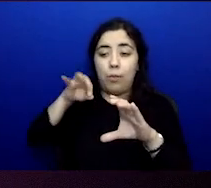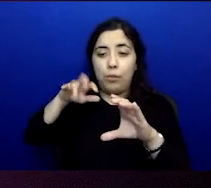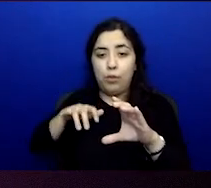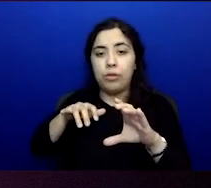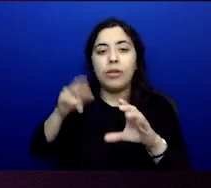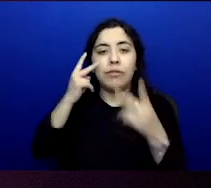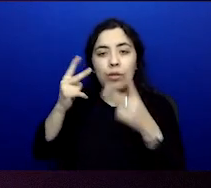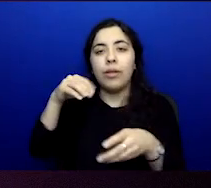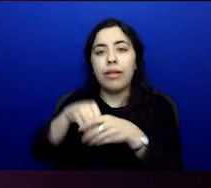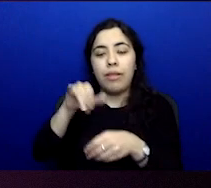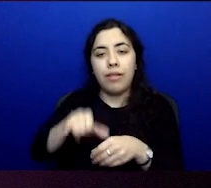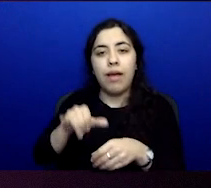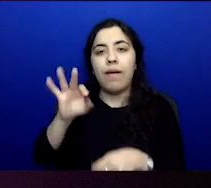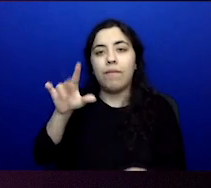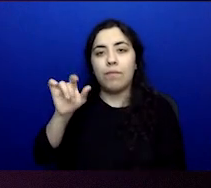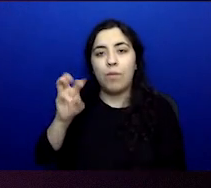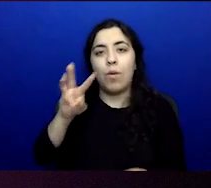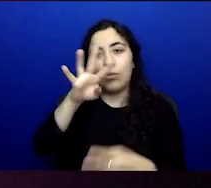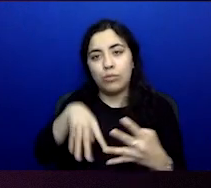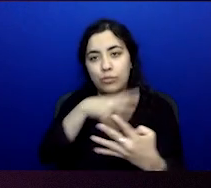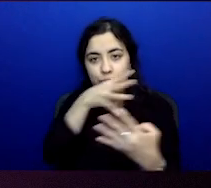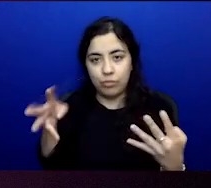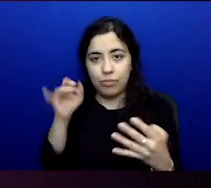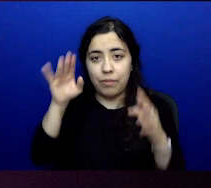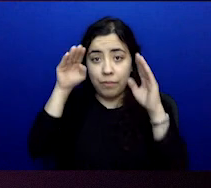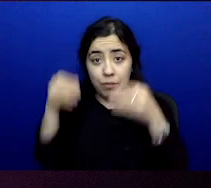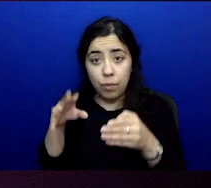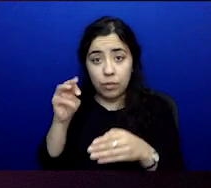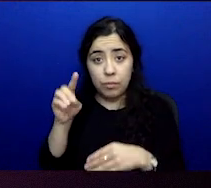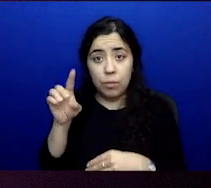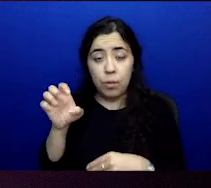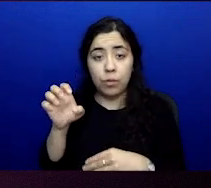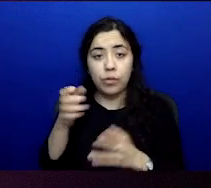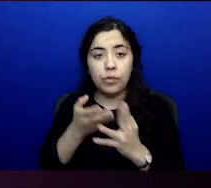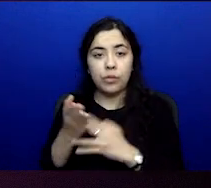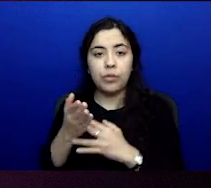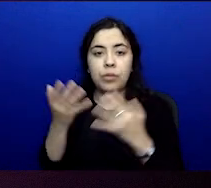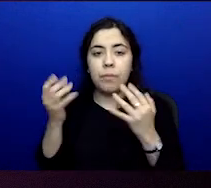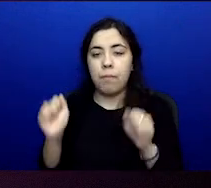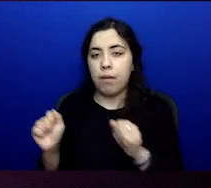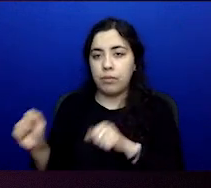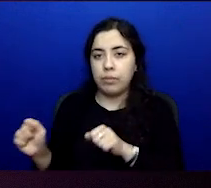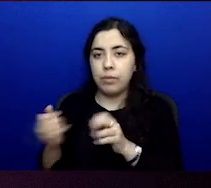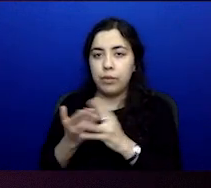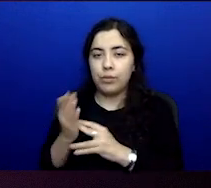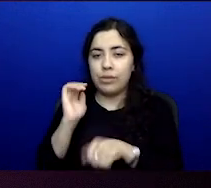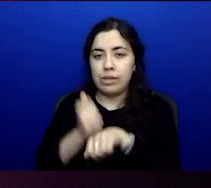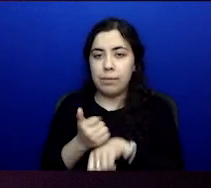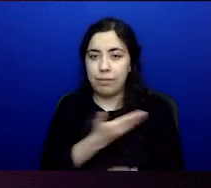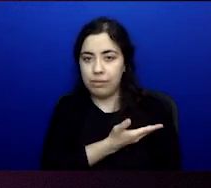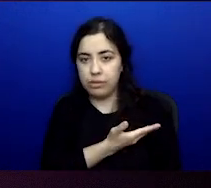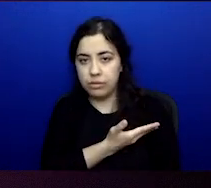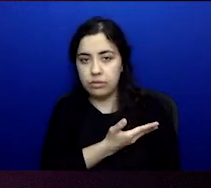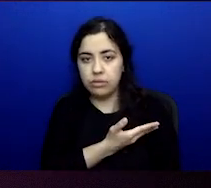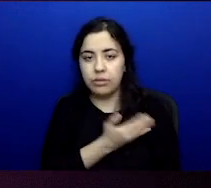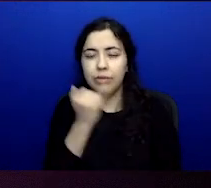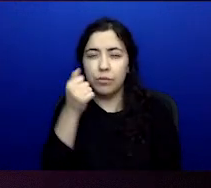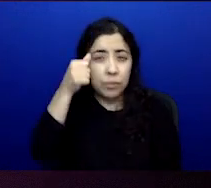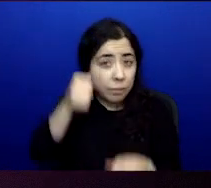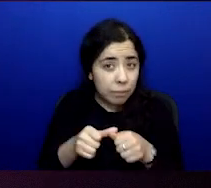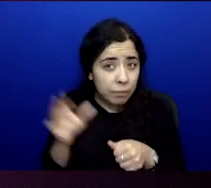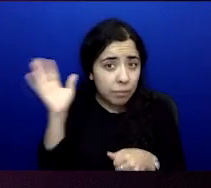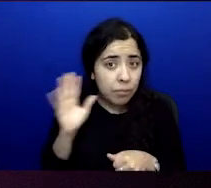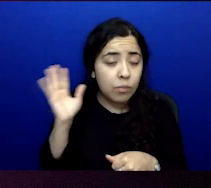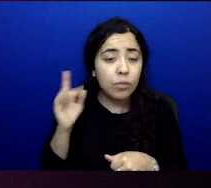flowchart. So the focus mode is made possible by the following setup. So if you recall, we have defined